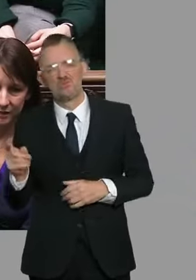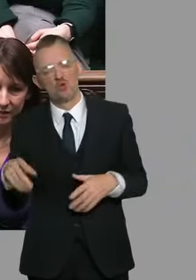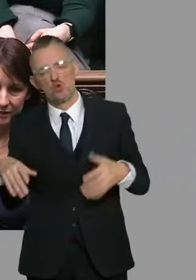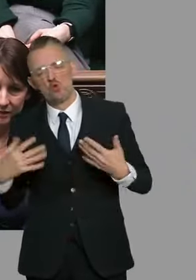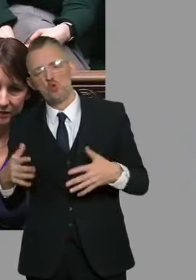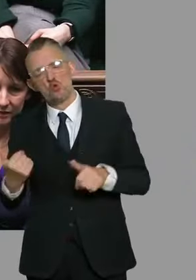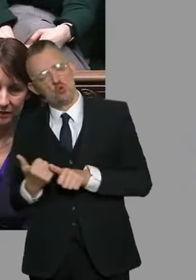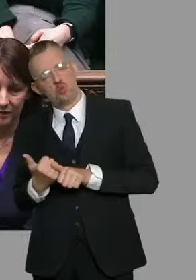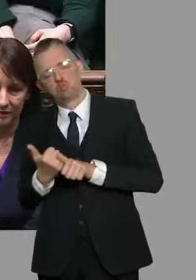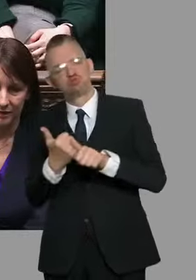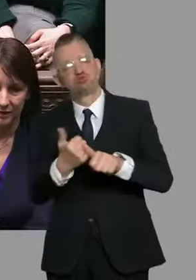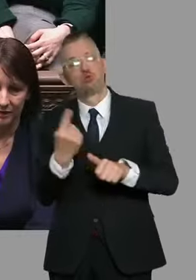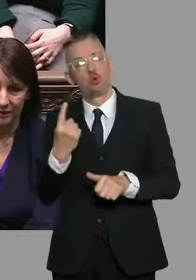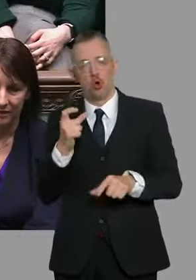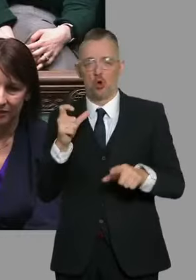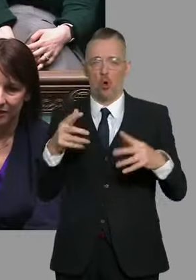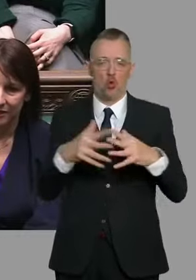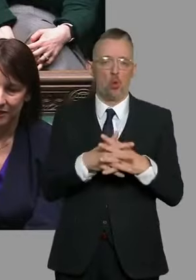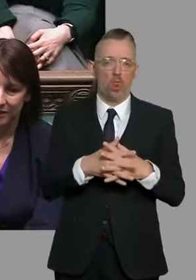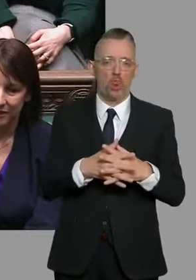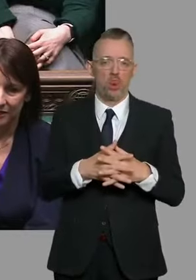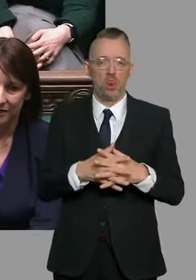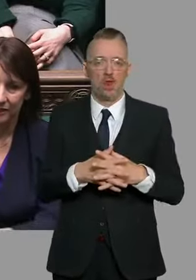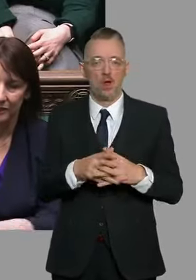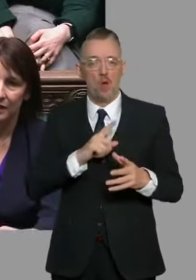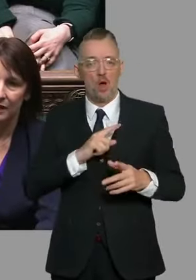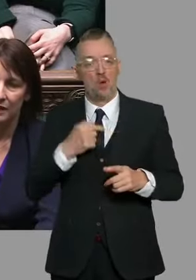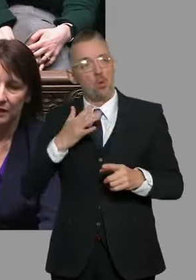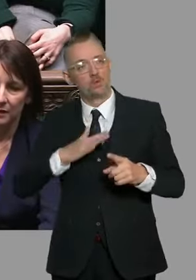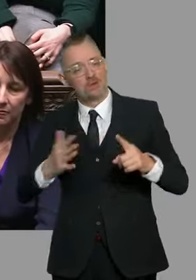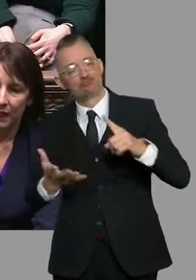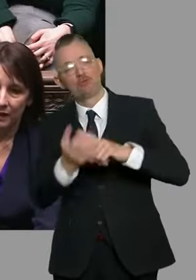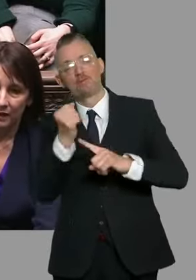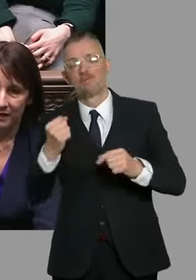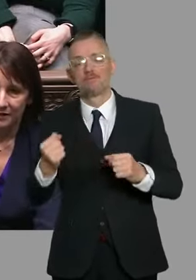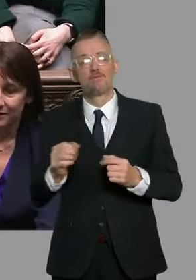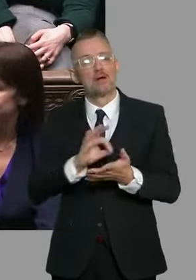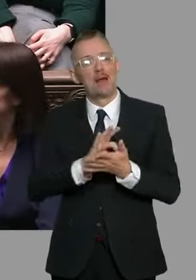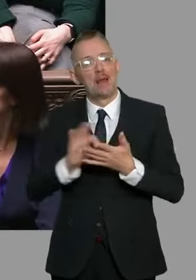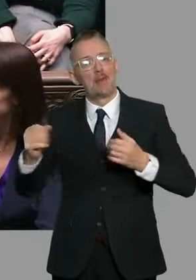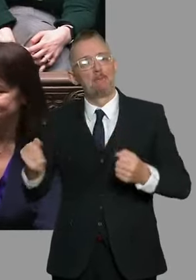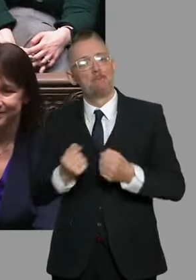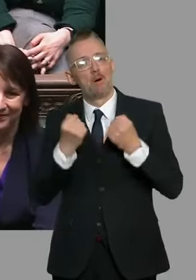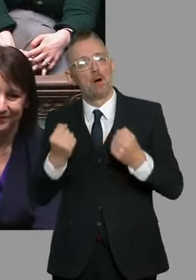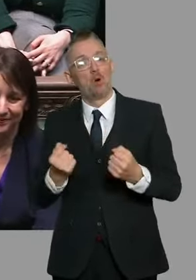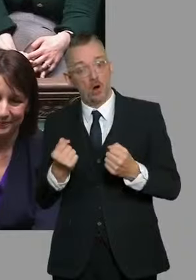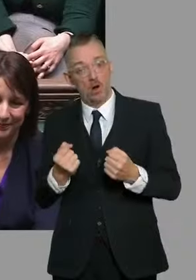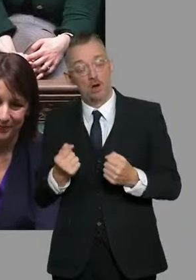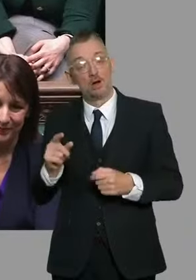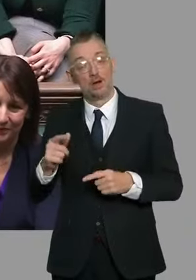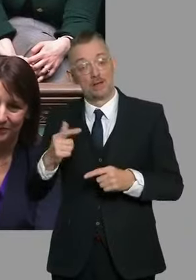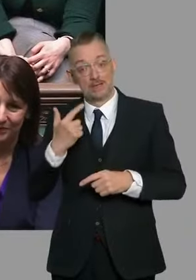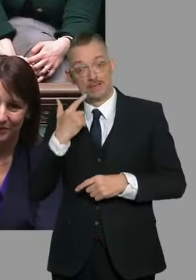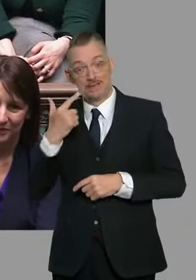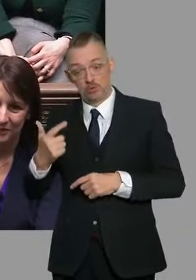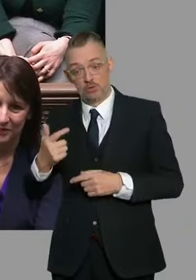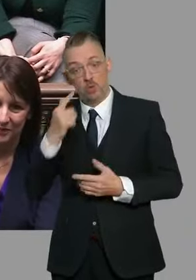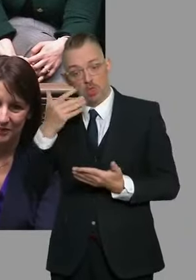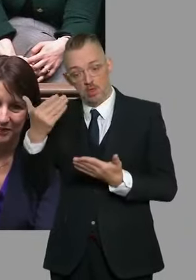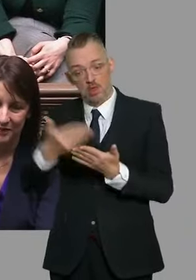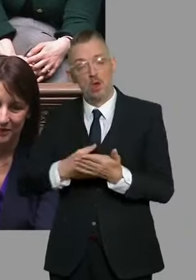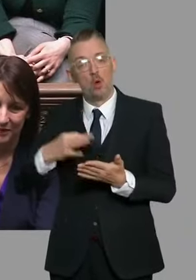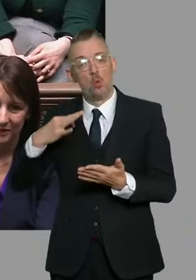by 2030. Next week we'll publish our English Devolution white paper, setting out our ambitions to move power